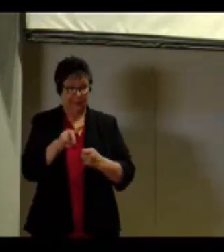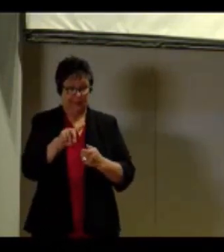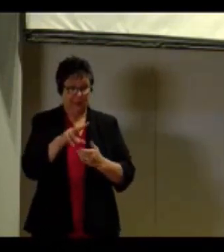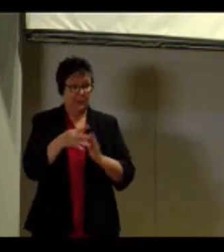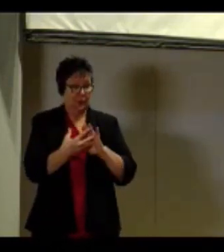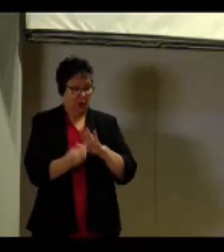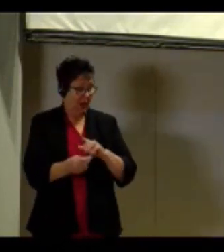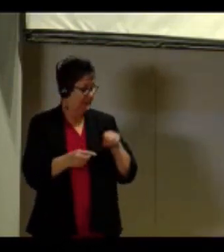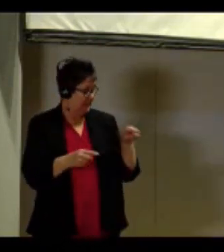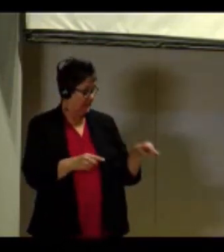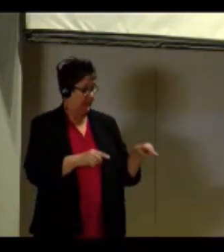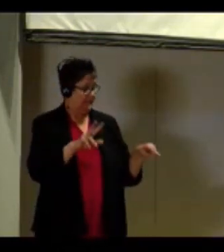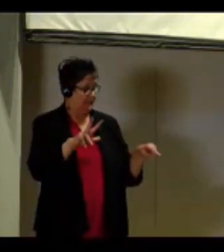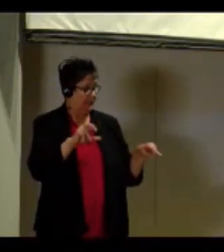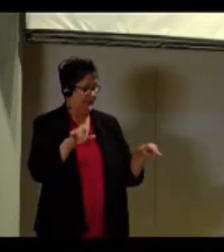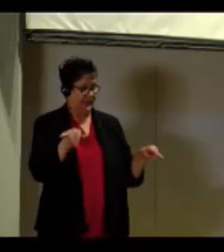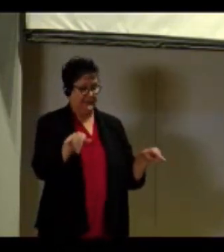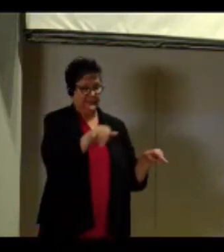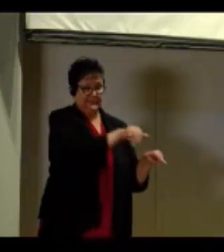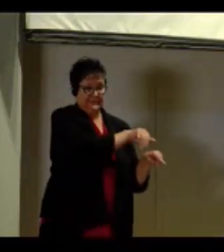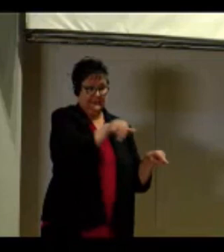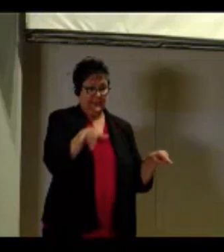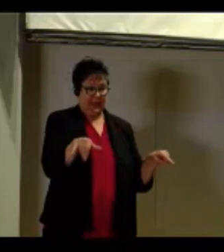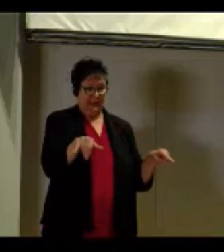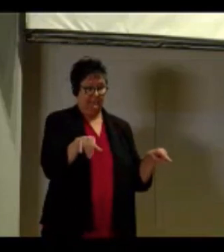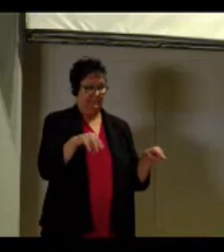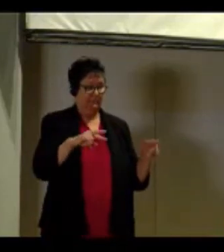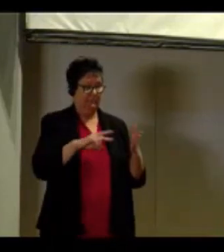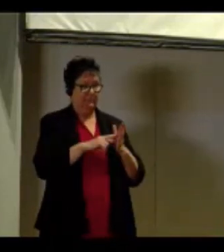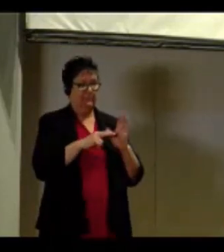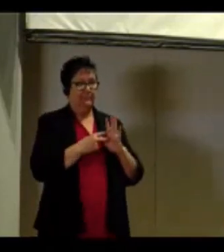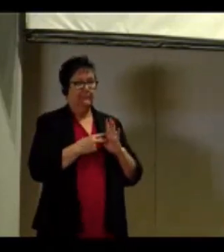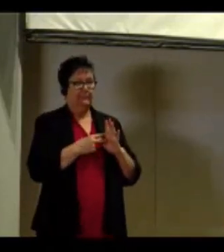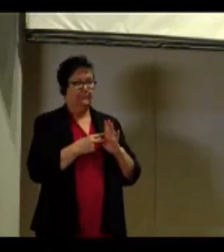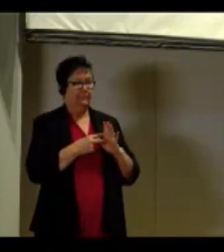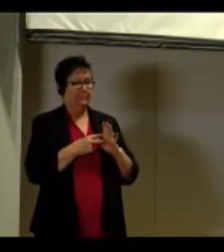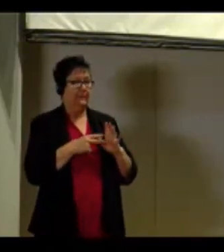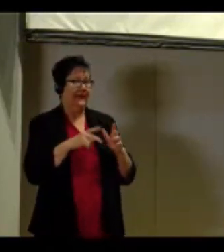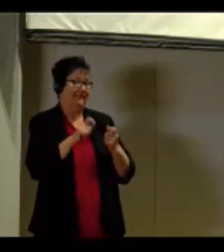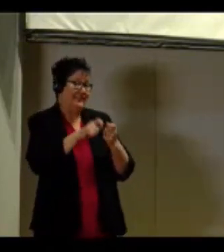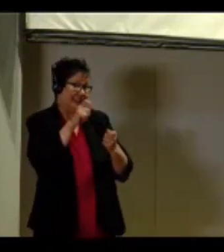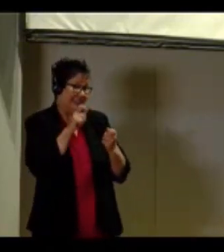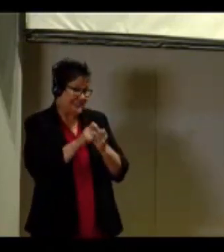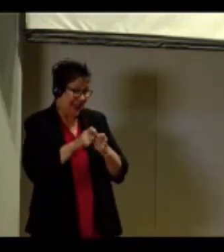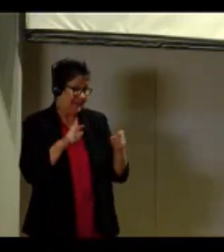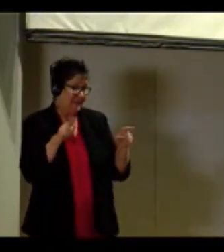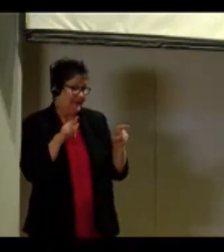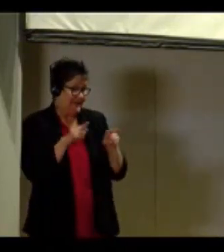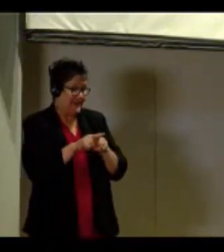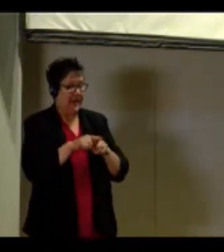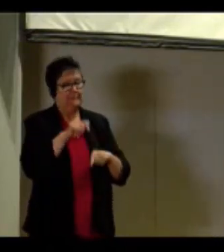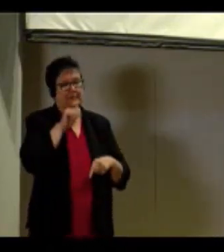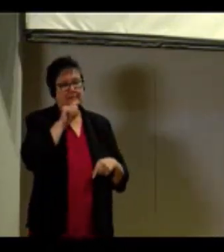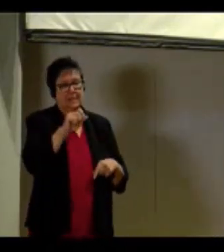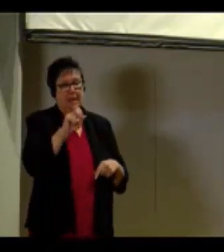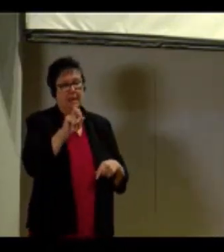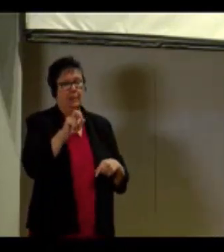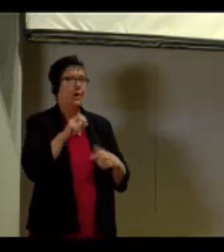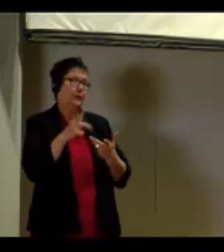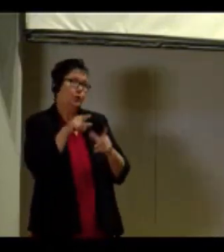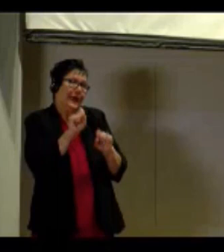work, arguably that is not eligible for separate copyright because it's not original.